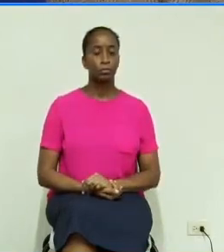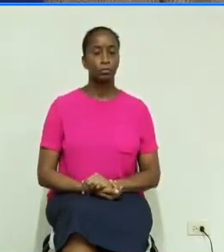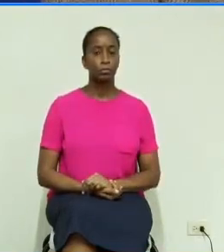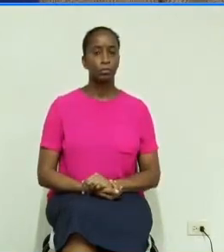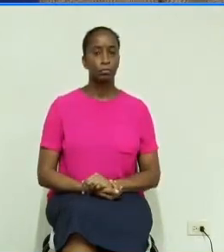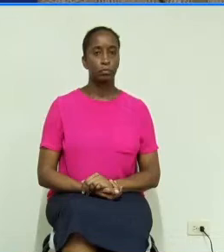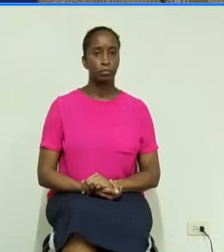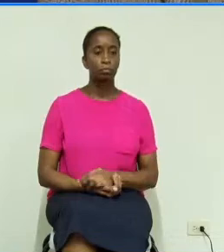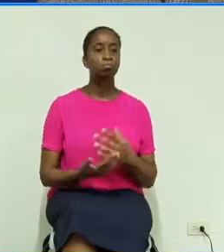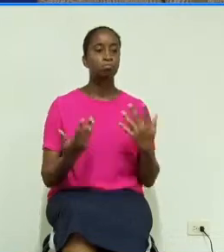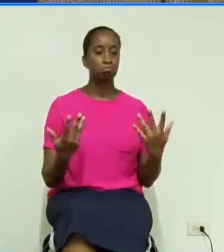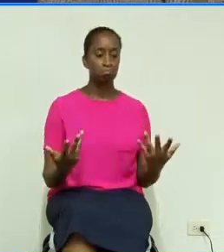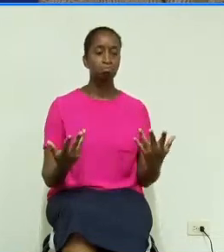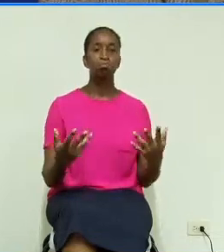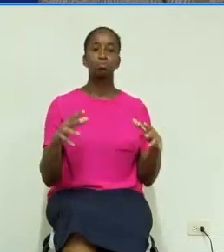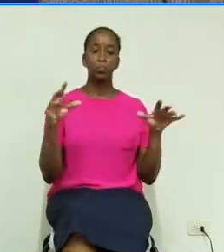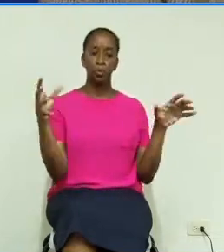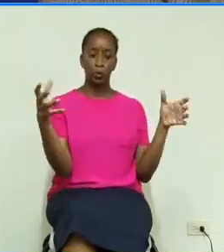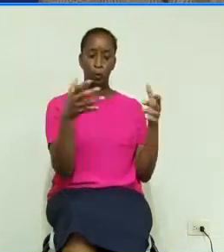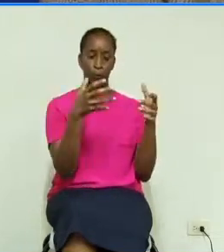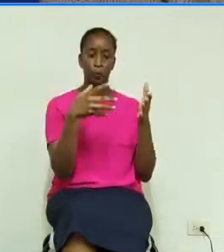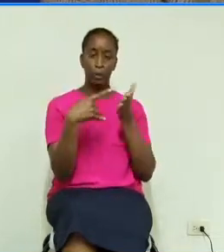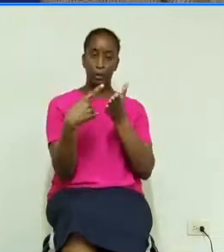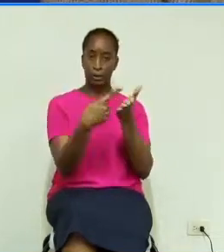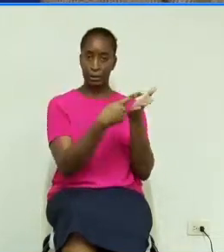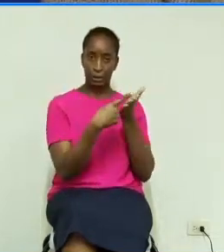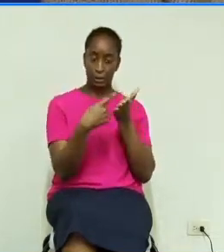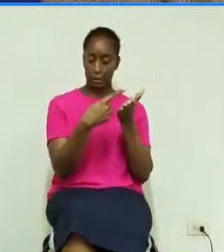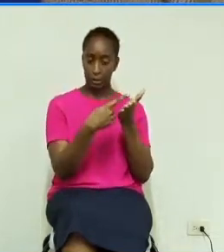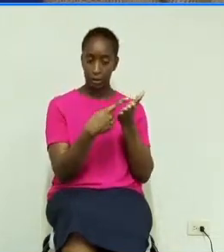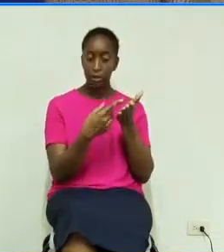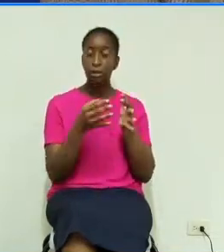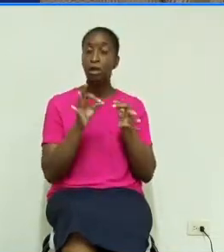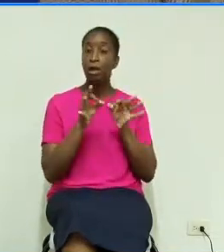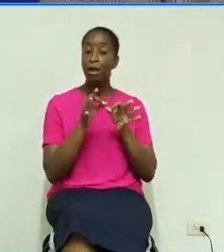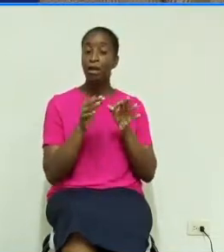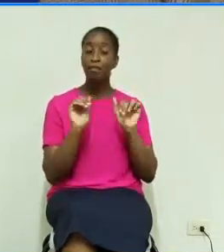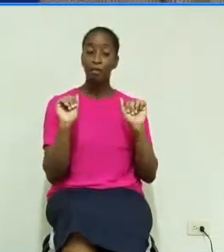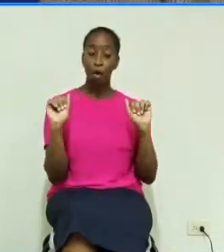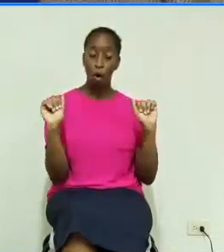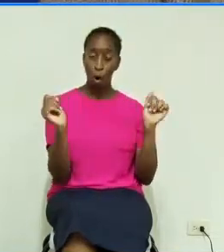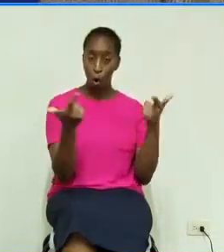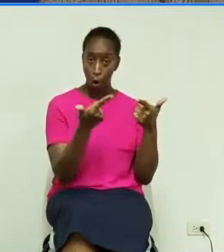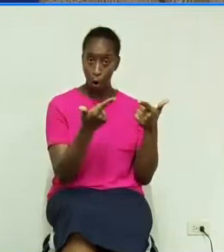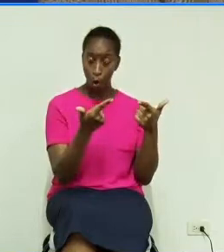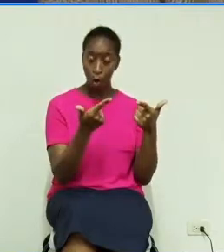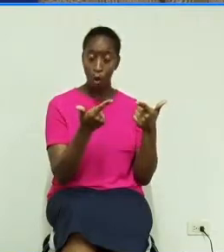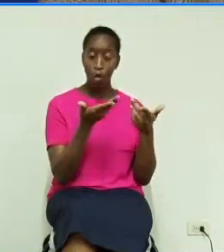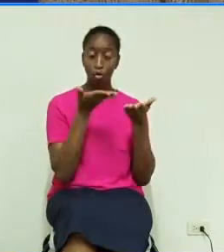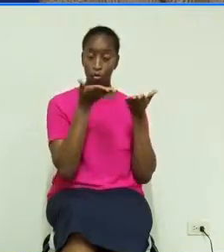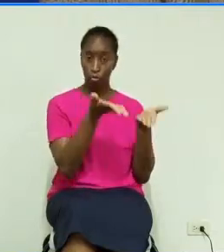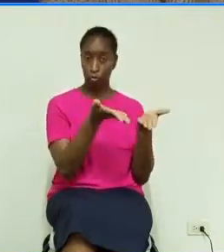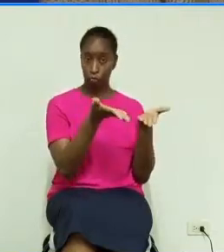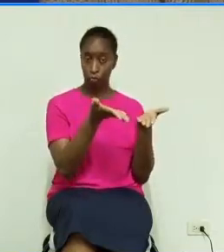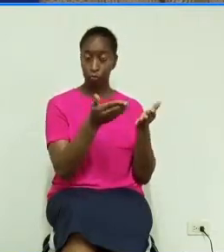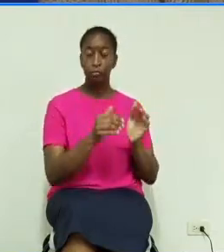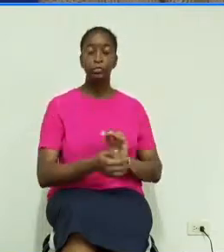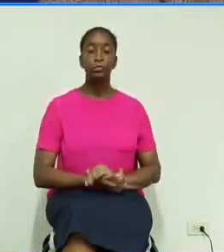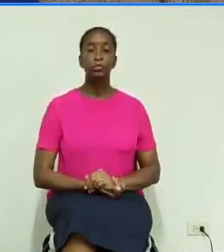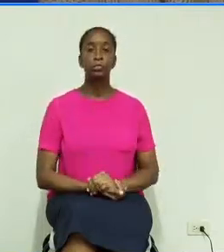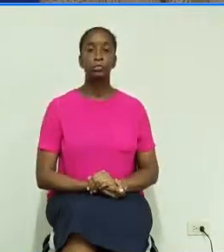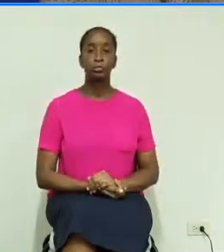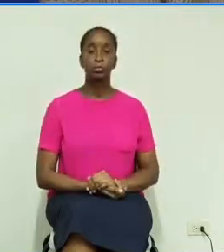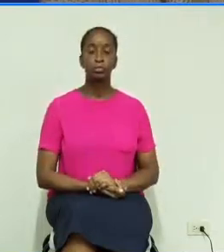session and voting strictly along